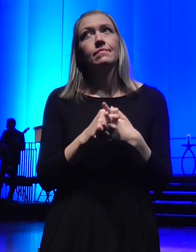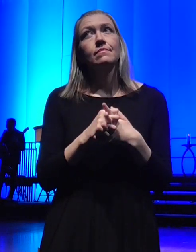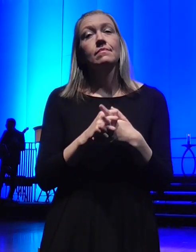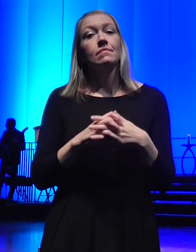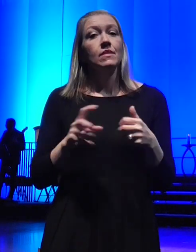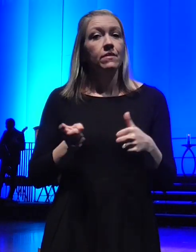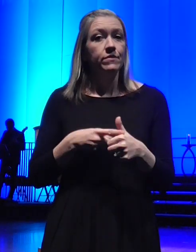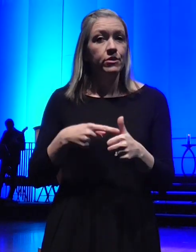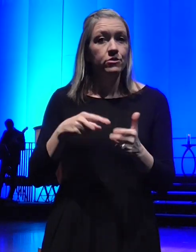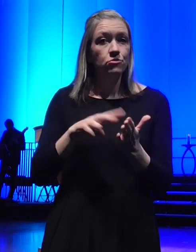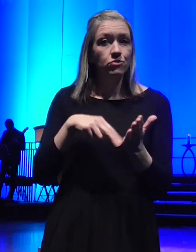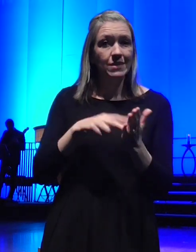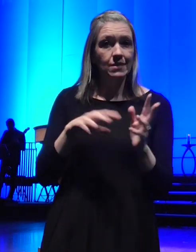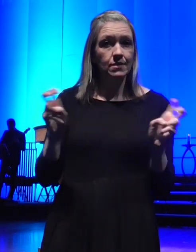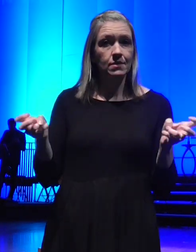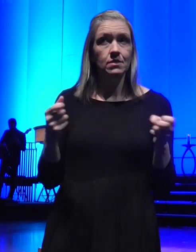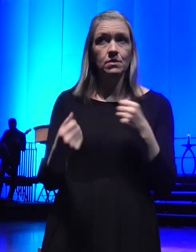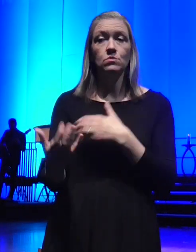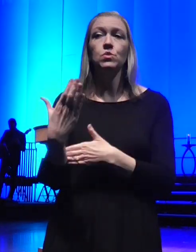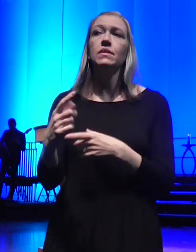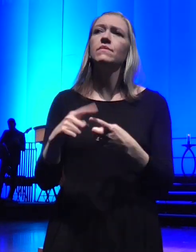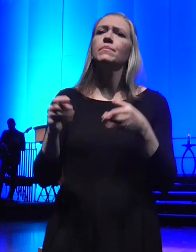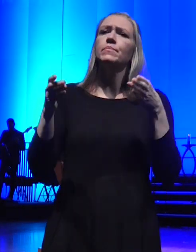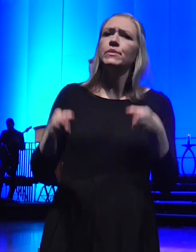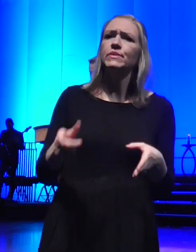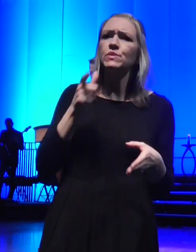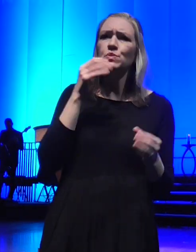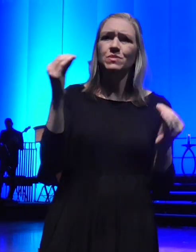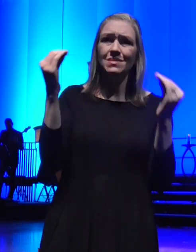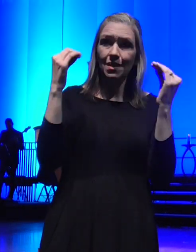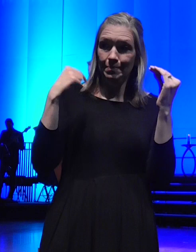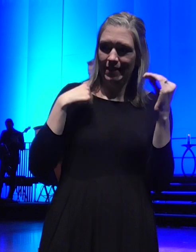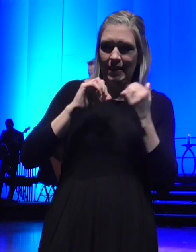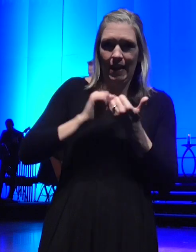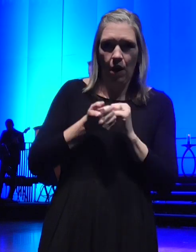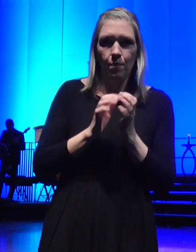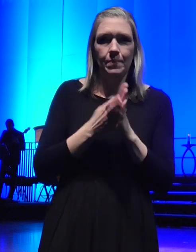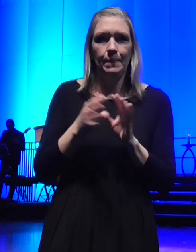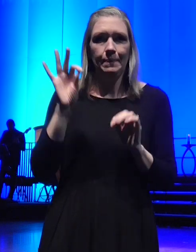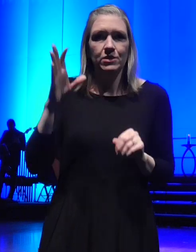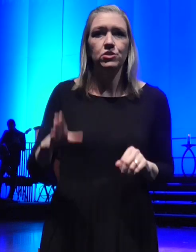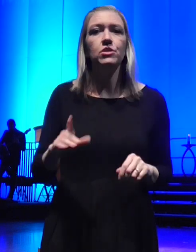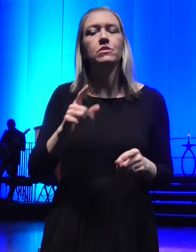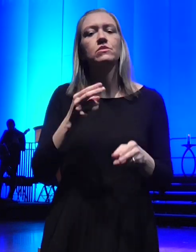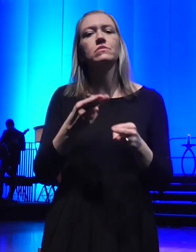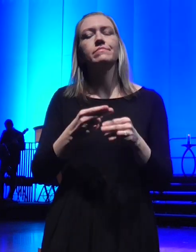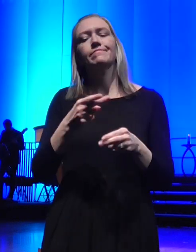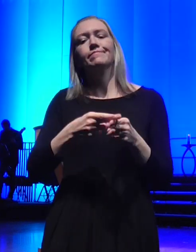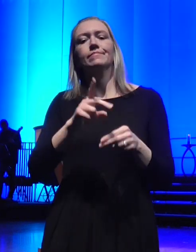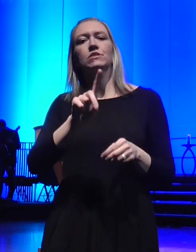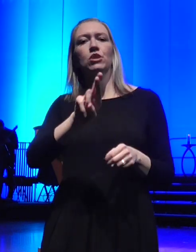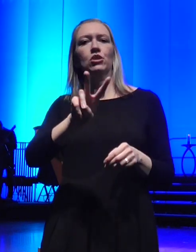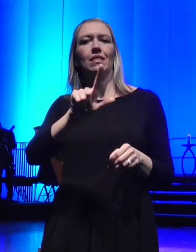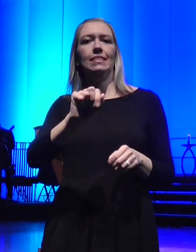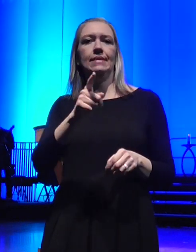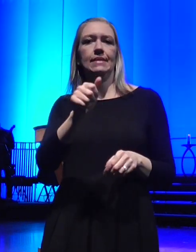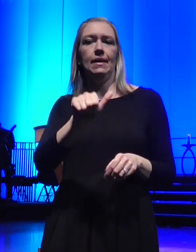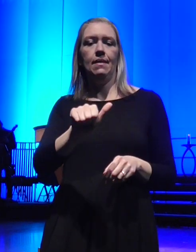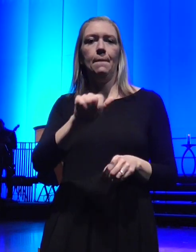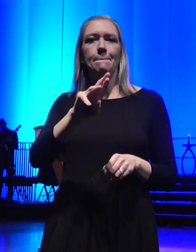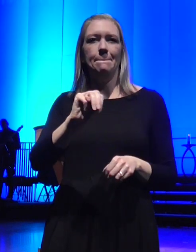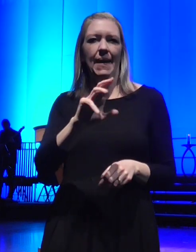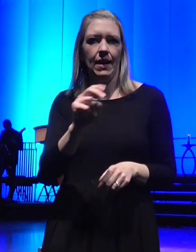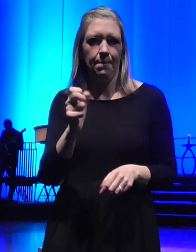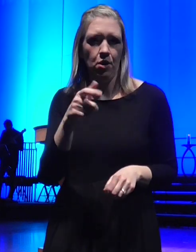Our first reading this morning is from the person who taught me how to be a minister. Her name is Dr. Linda McNamara, and she says, "Some